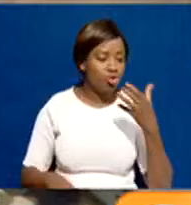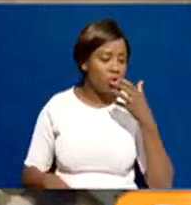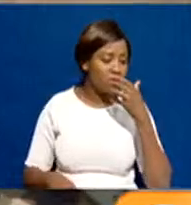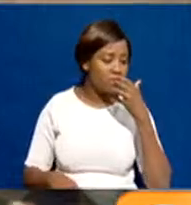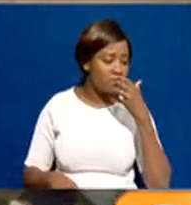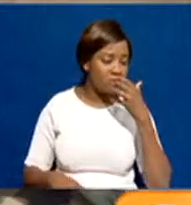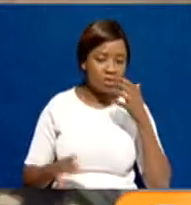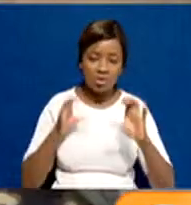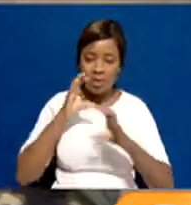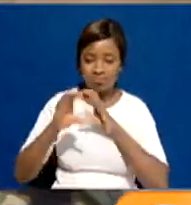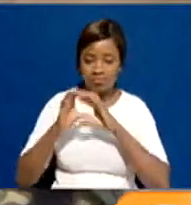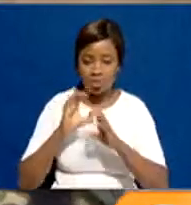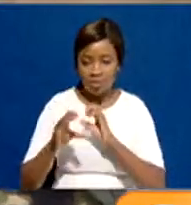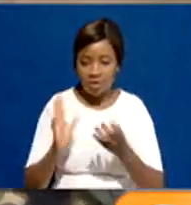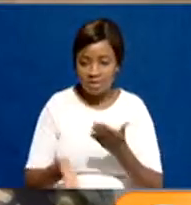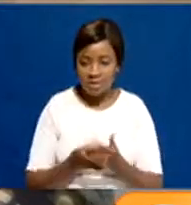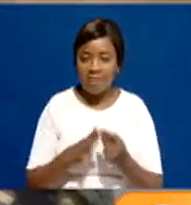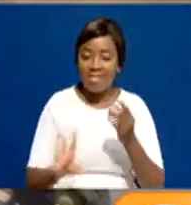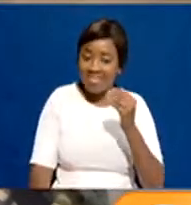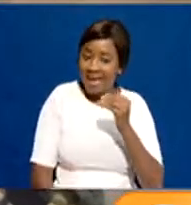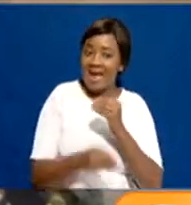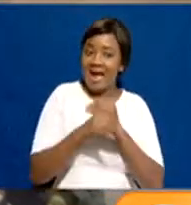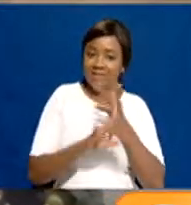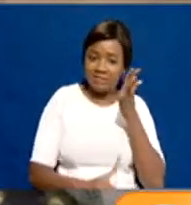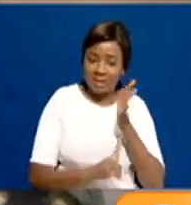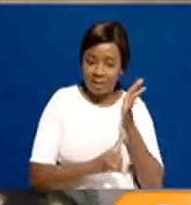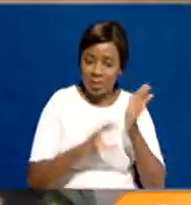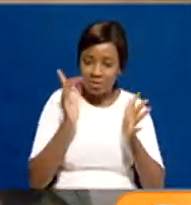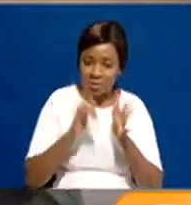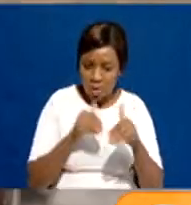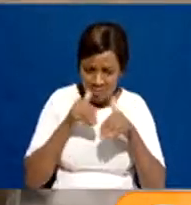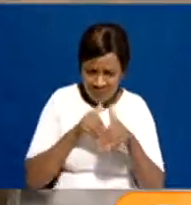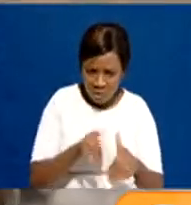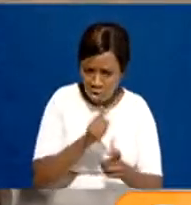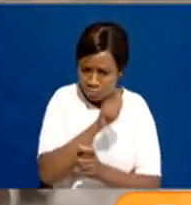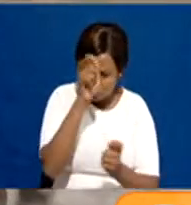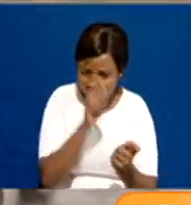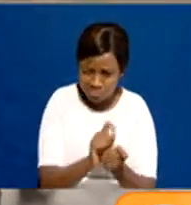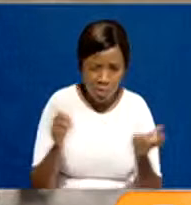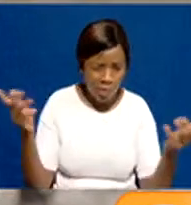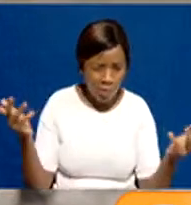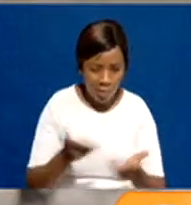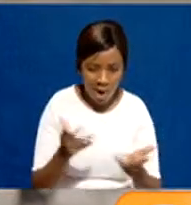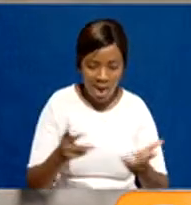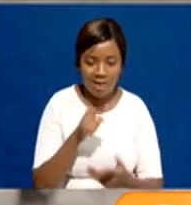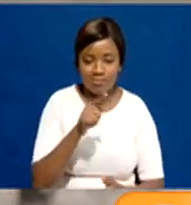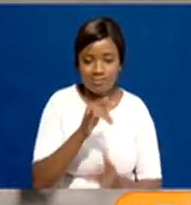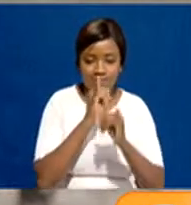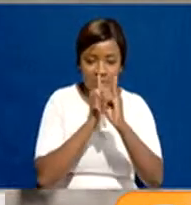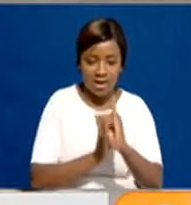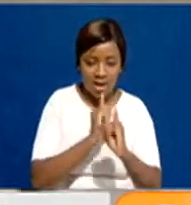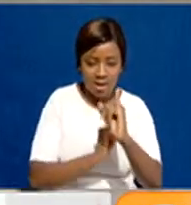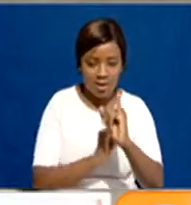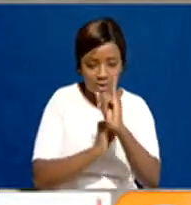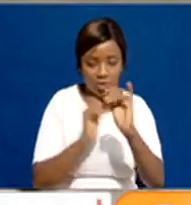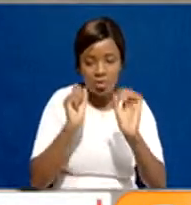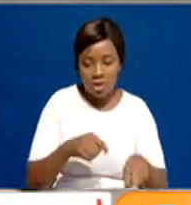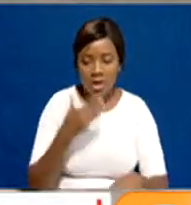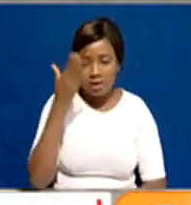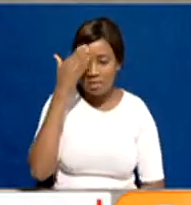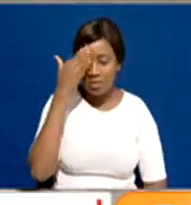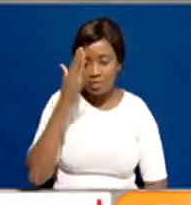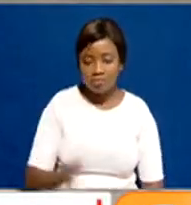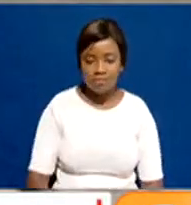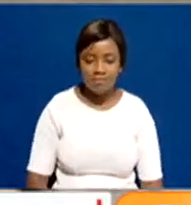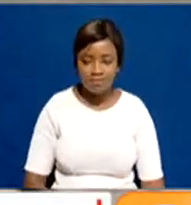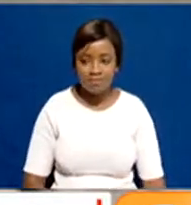So bringing another part of technology, it's just another tool. You saw us fixing some transmitters